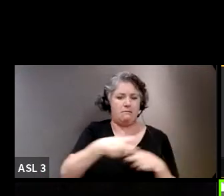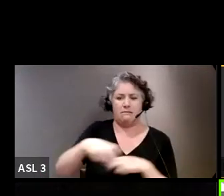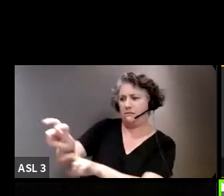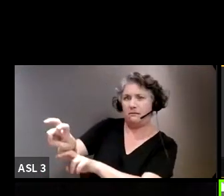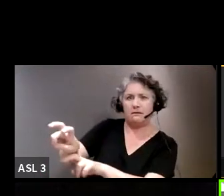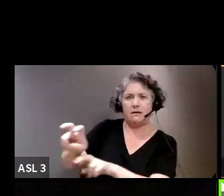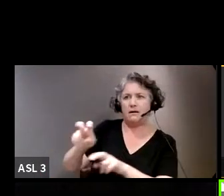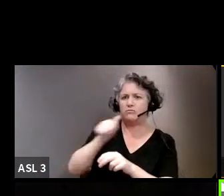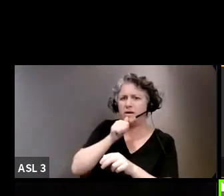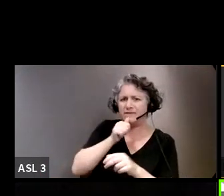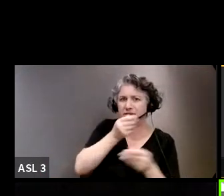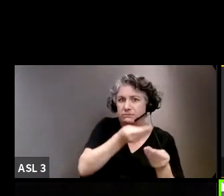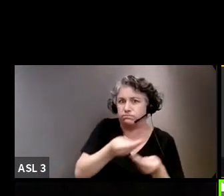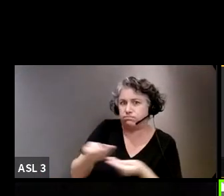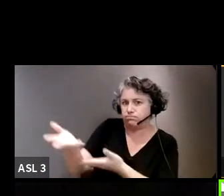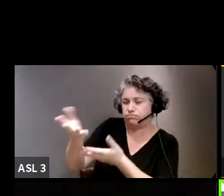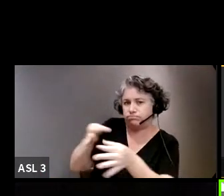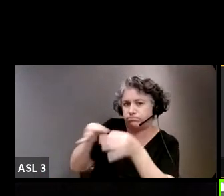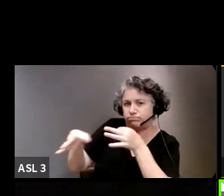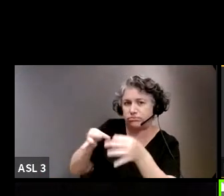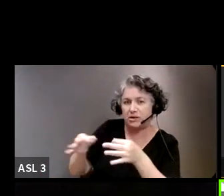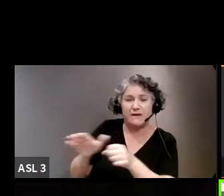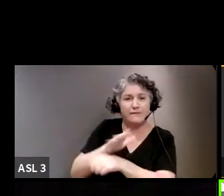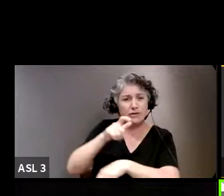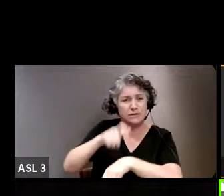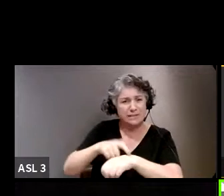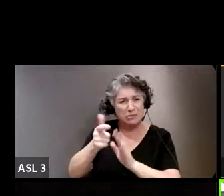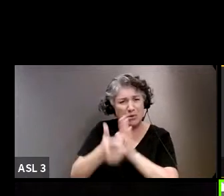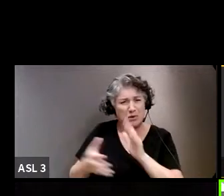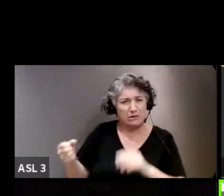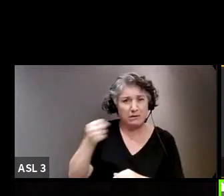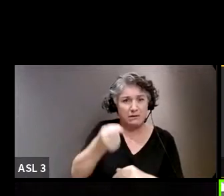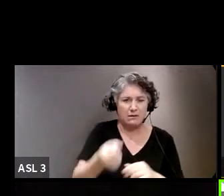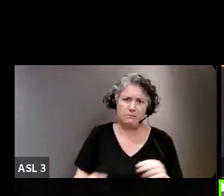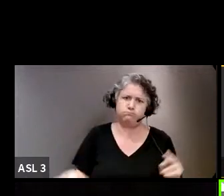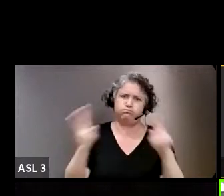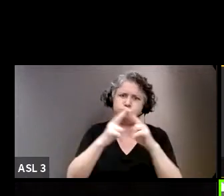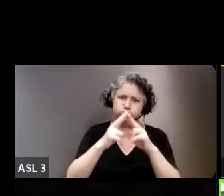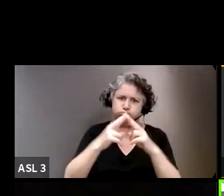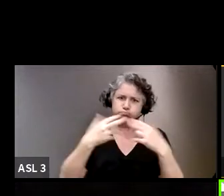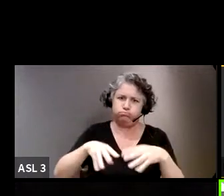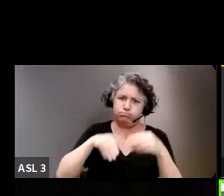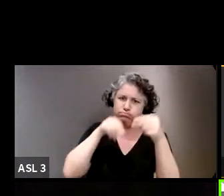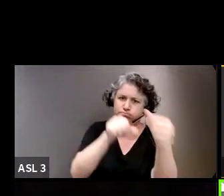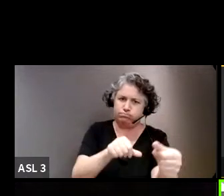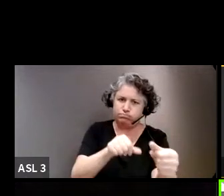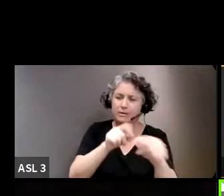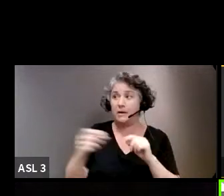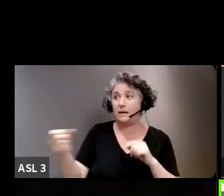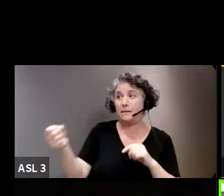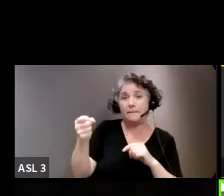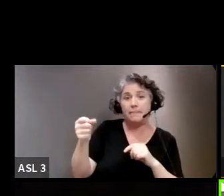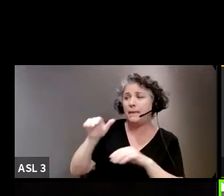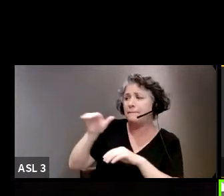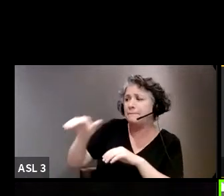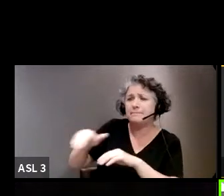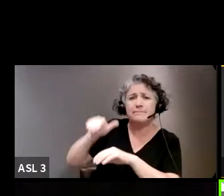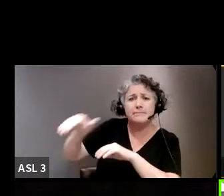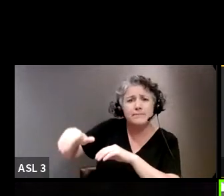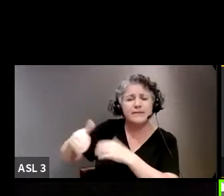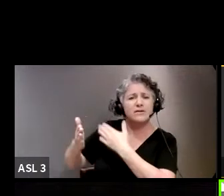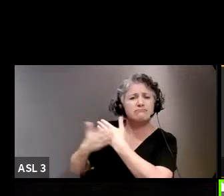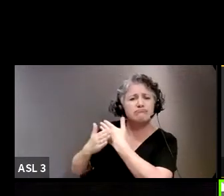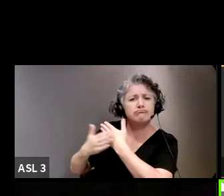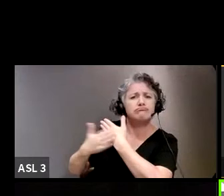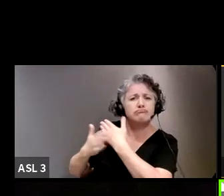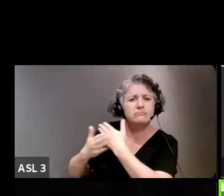processes we don't want to hire a full-time lawyer because that will probably double the cost and then and then contribute to the overall uh cost curve of